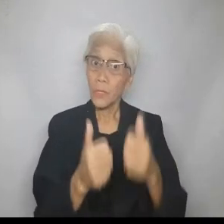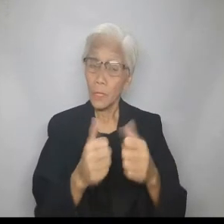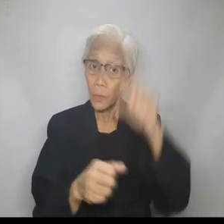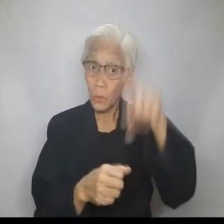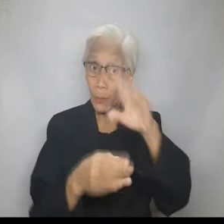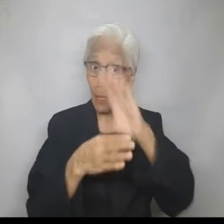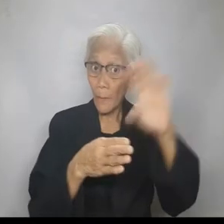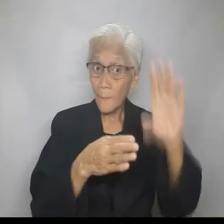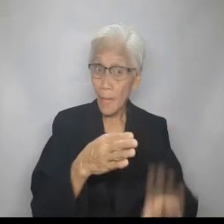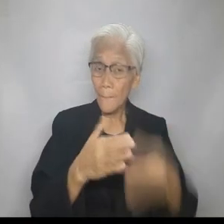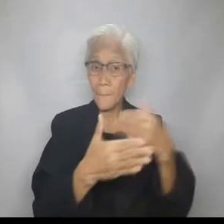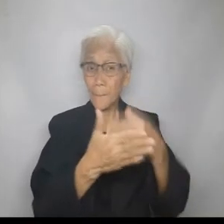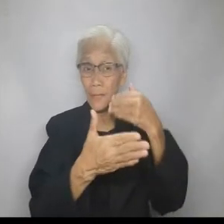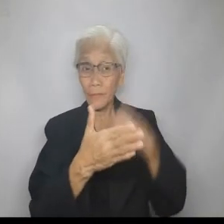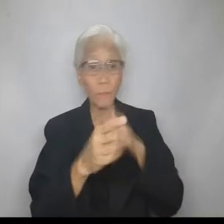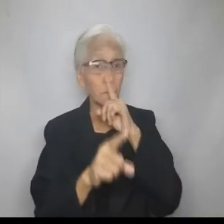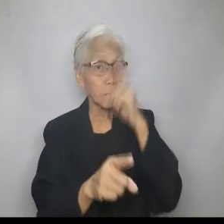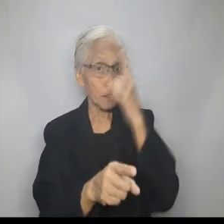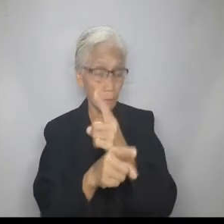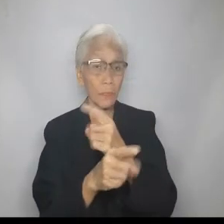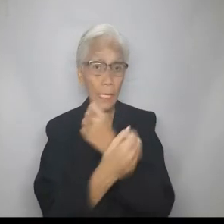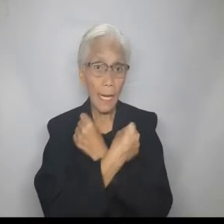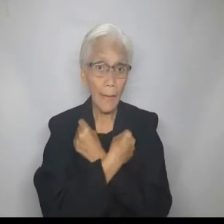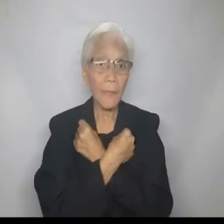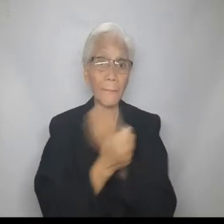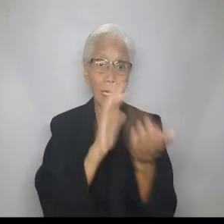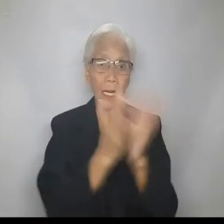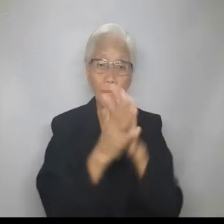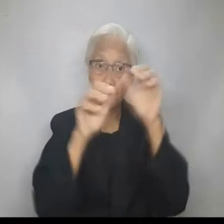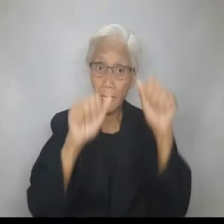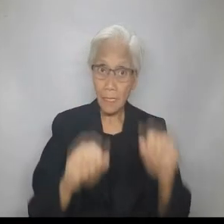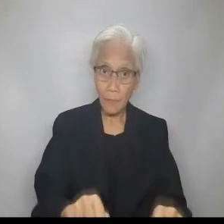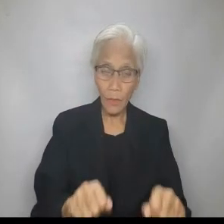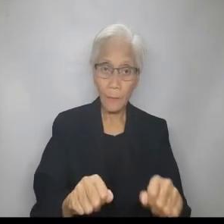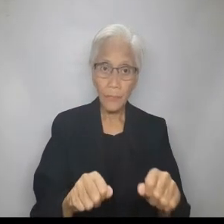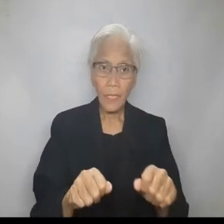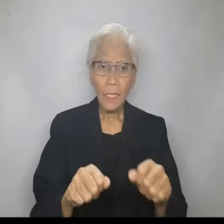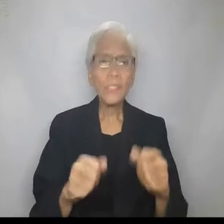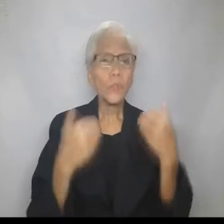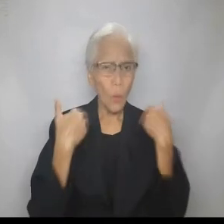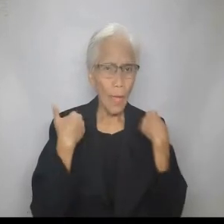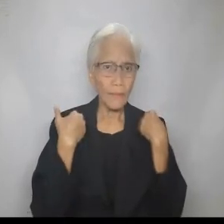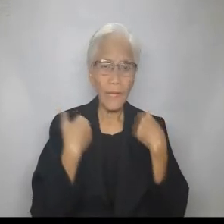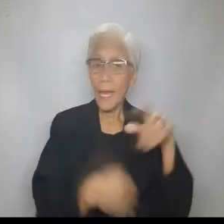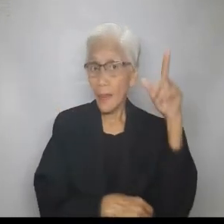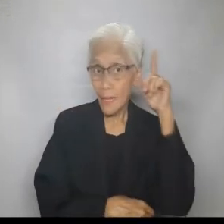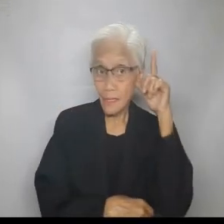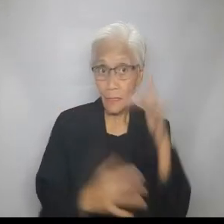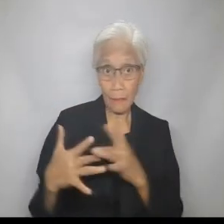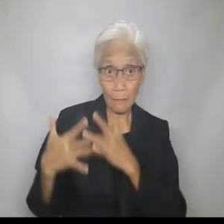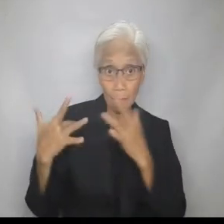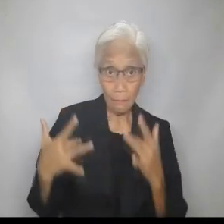to be fulfilled before all genuine loving becomes possible is to have a